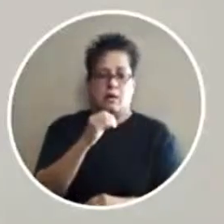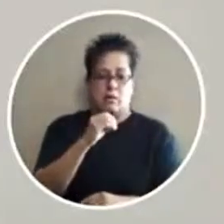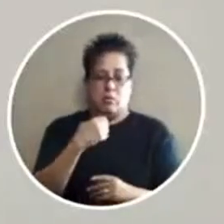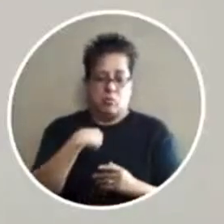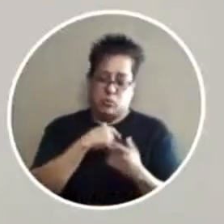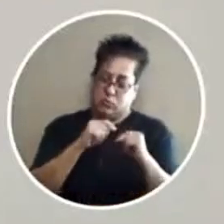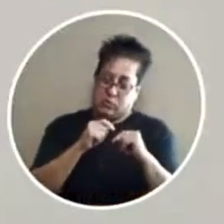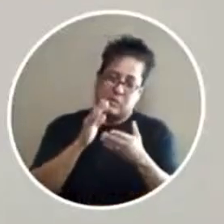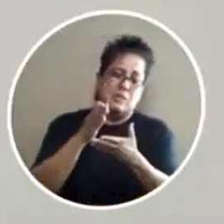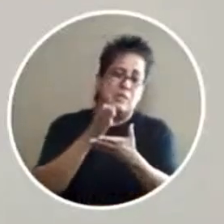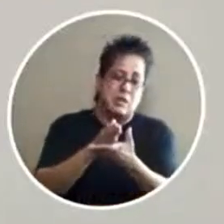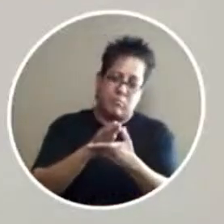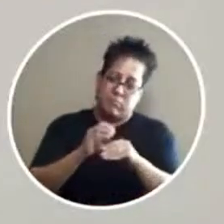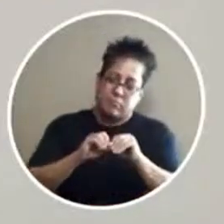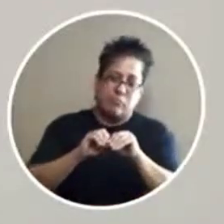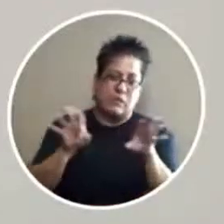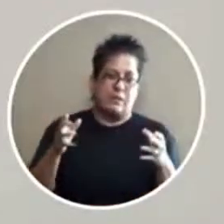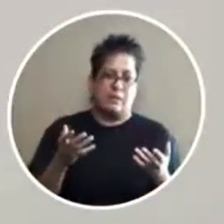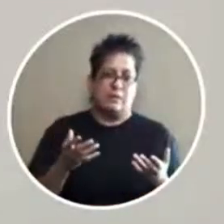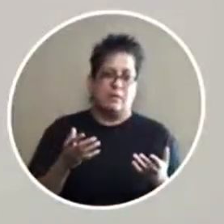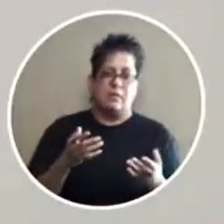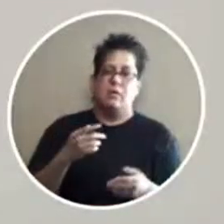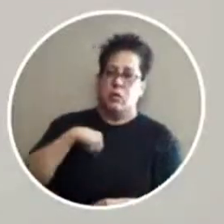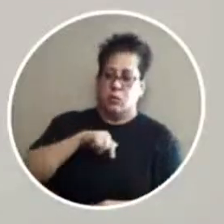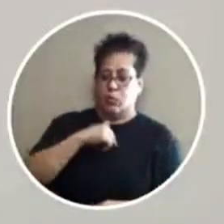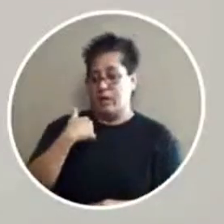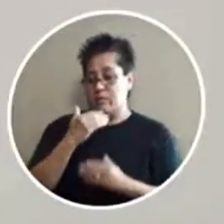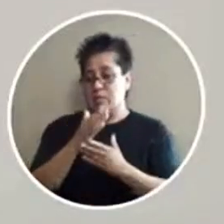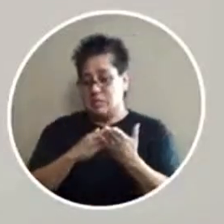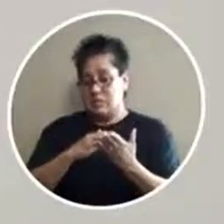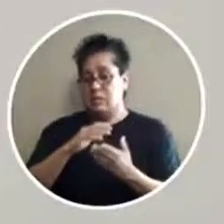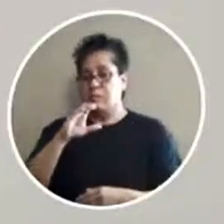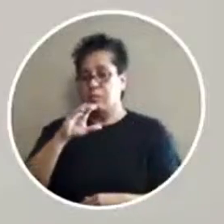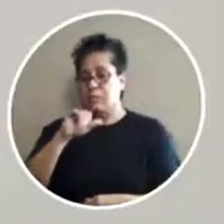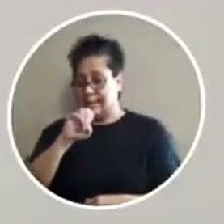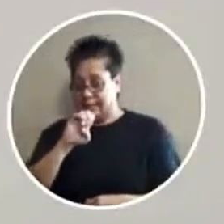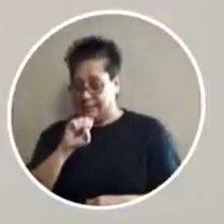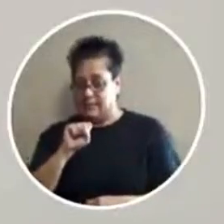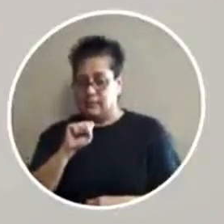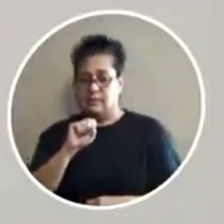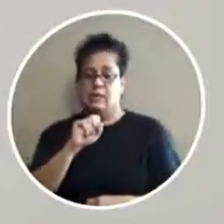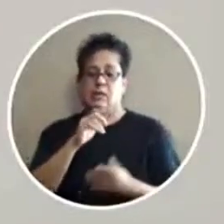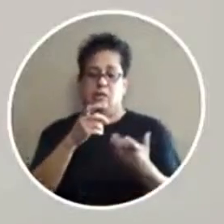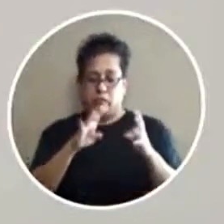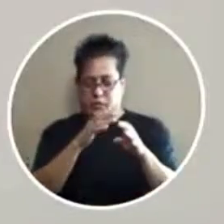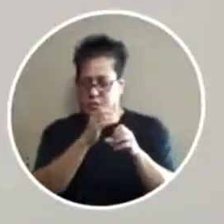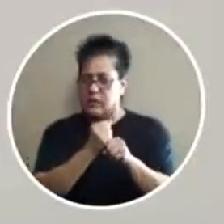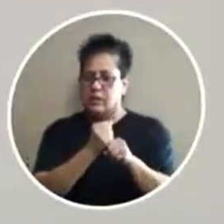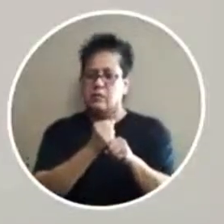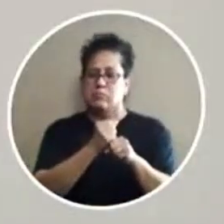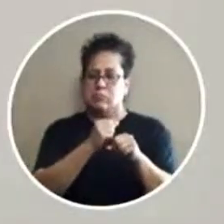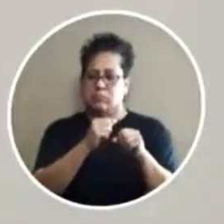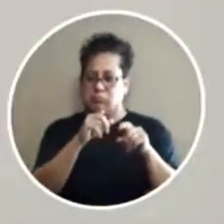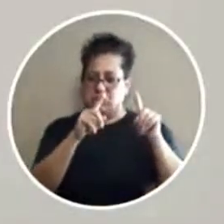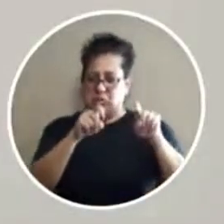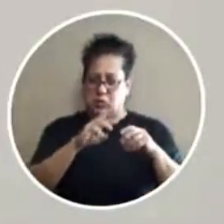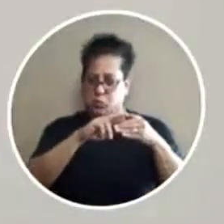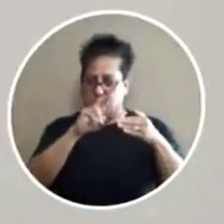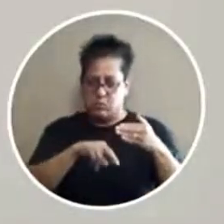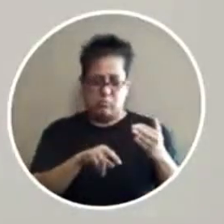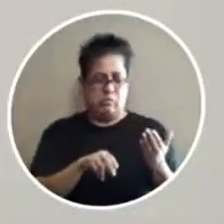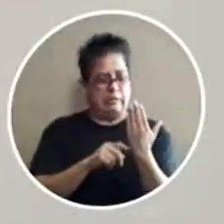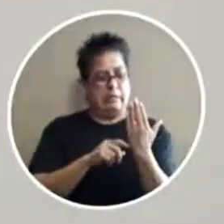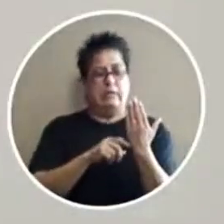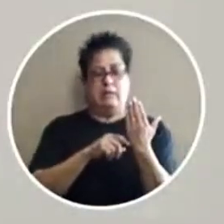stop this. We have cases in which individuals receive their test results, positive test results from the